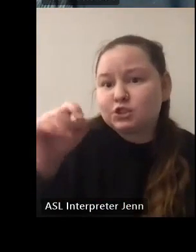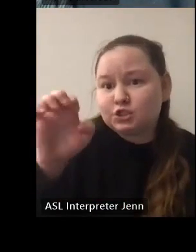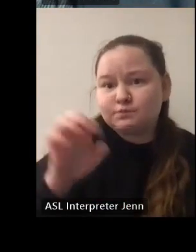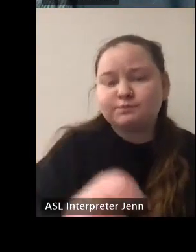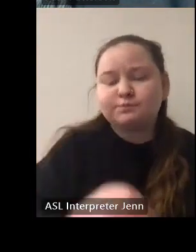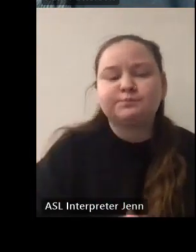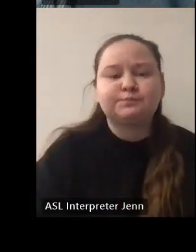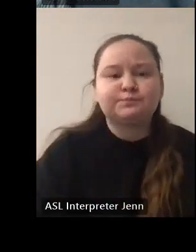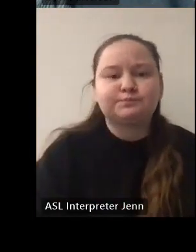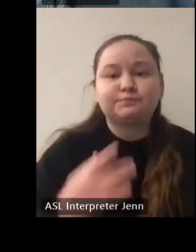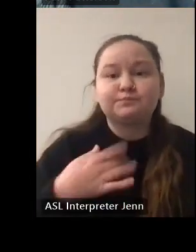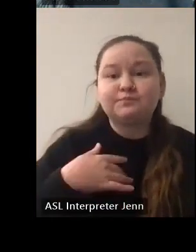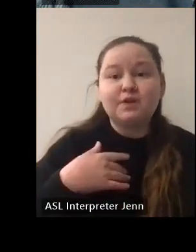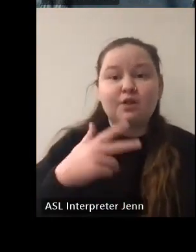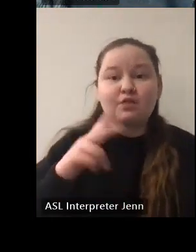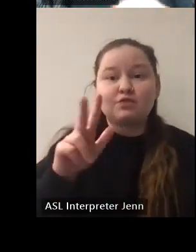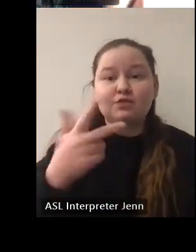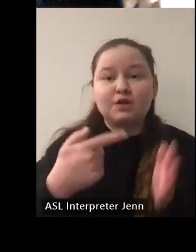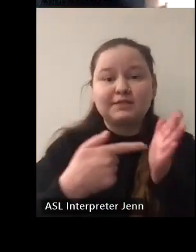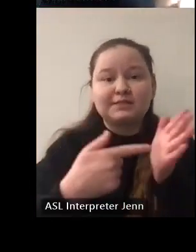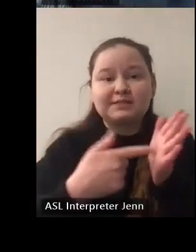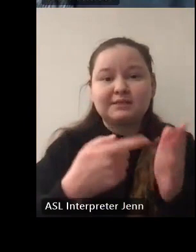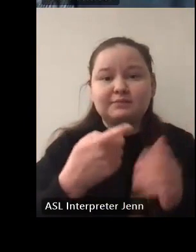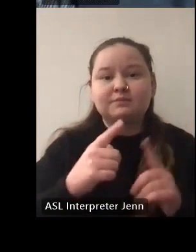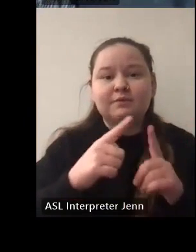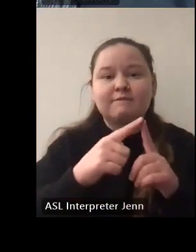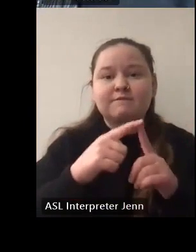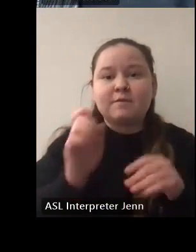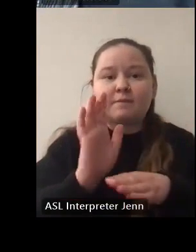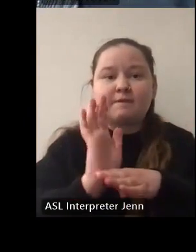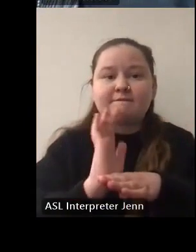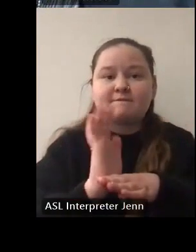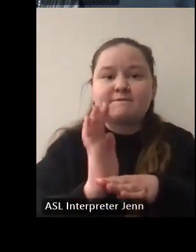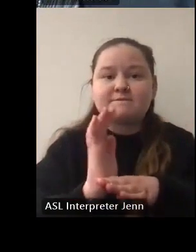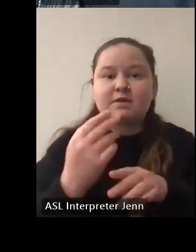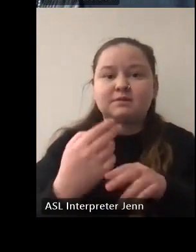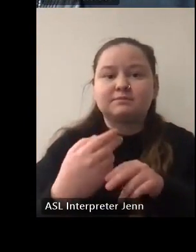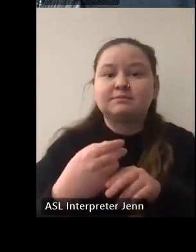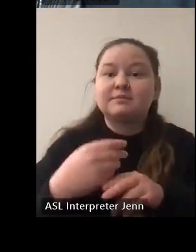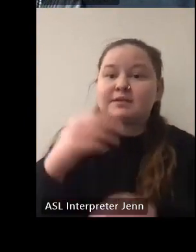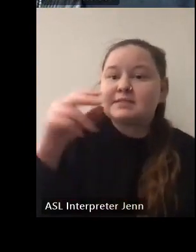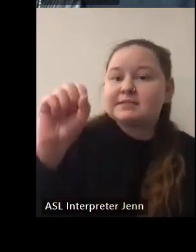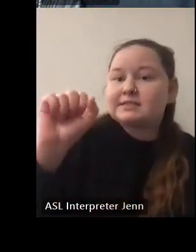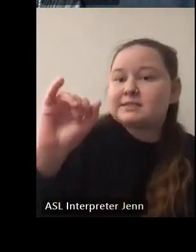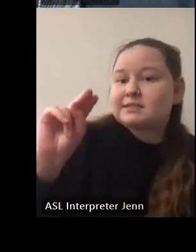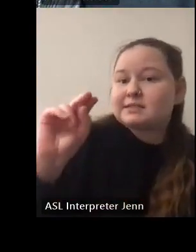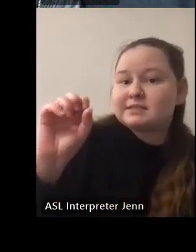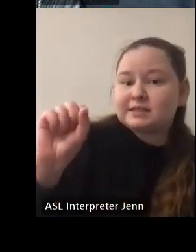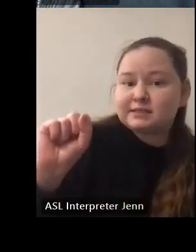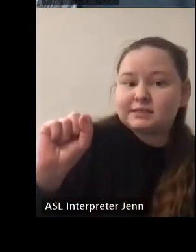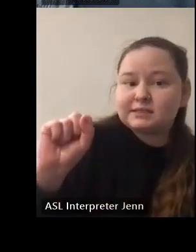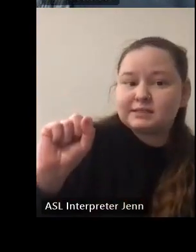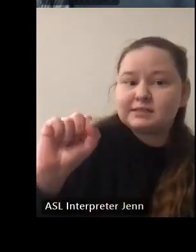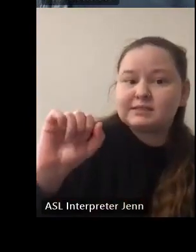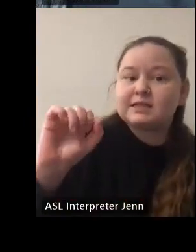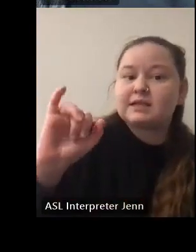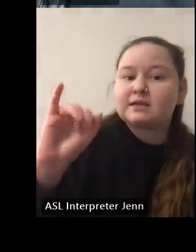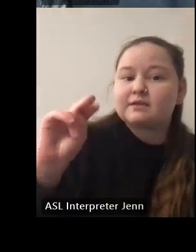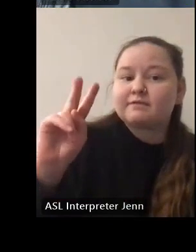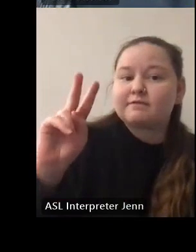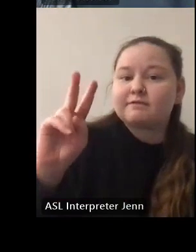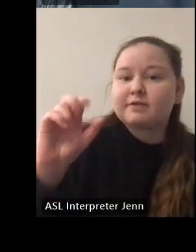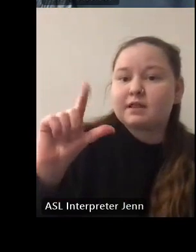So my third example is from the film Sins Invalid, which premiered in San